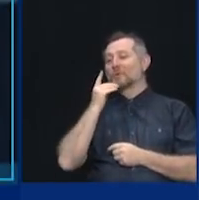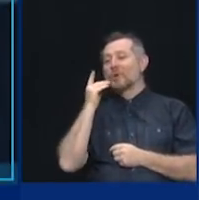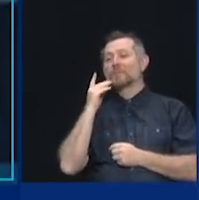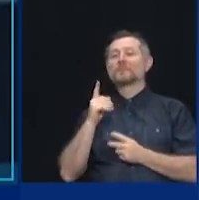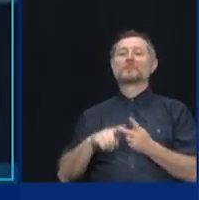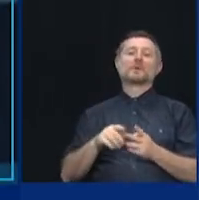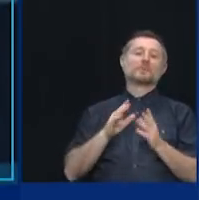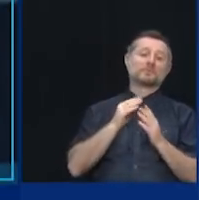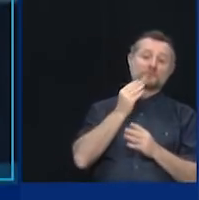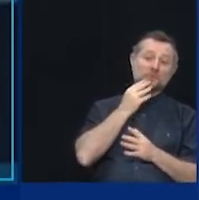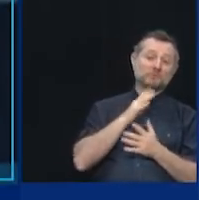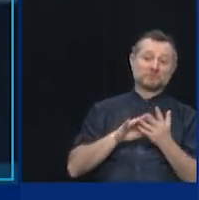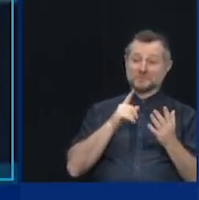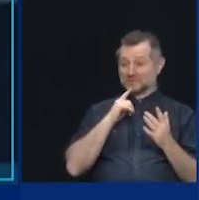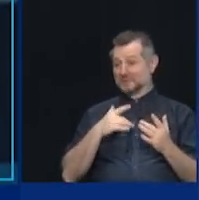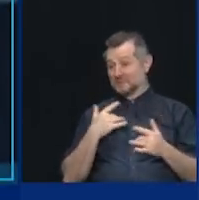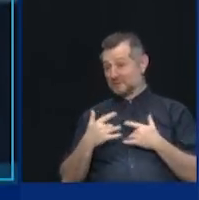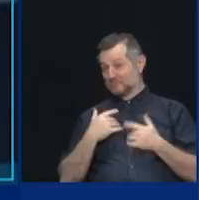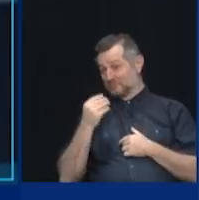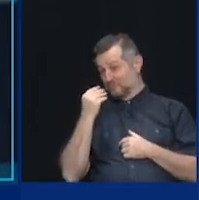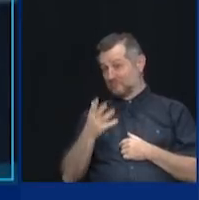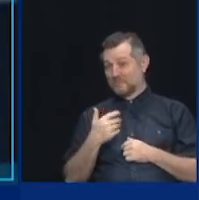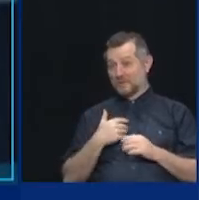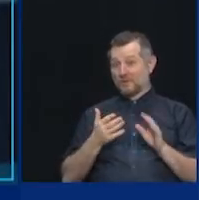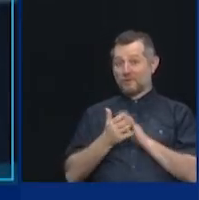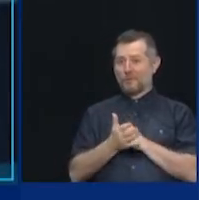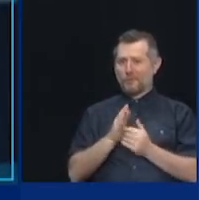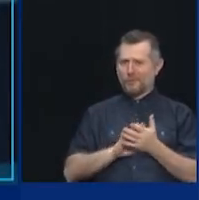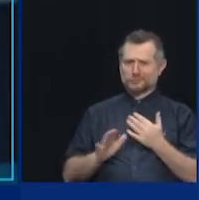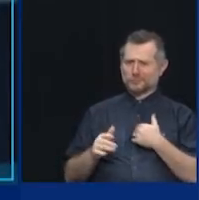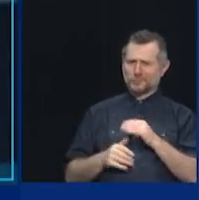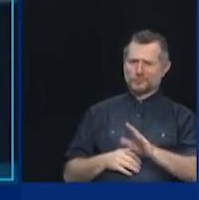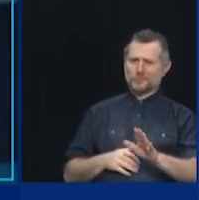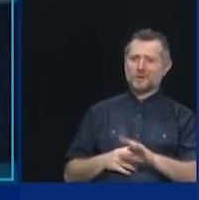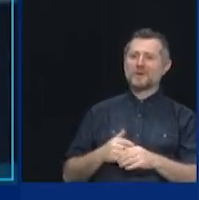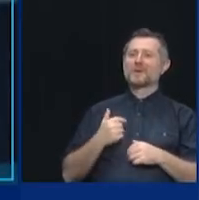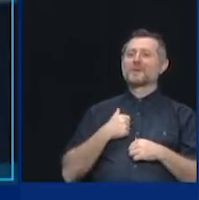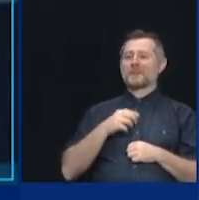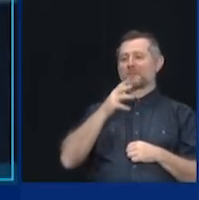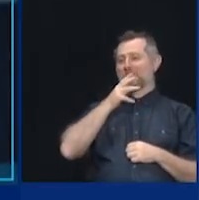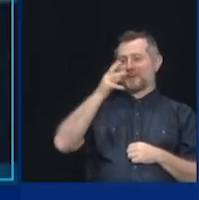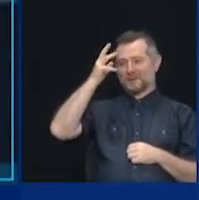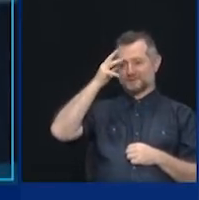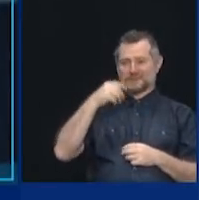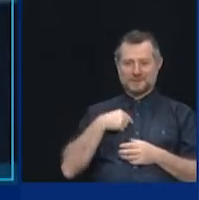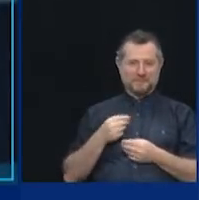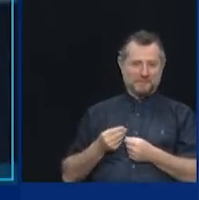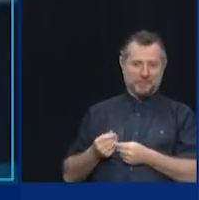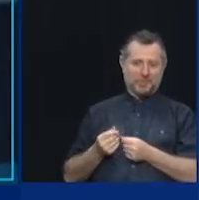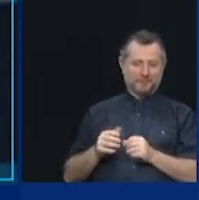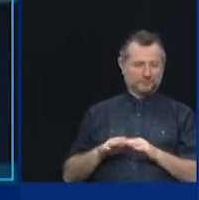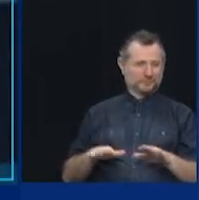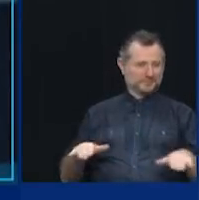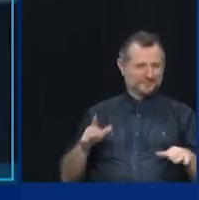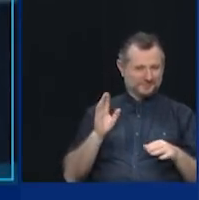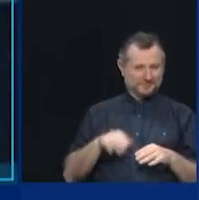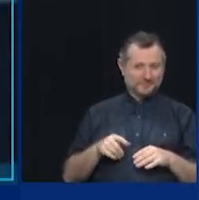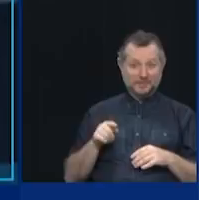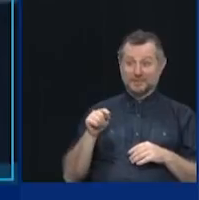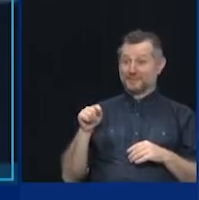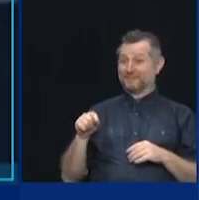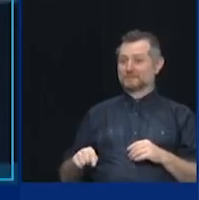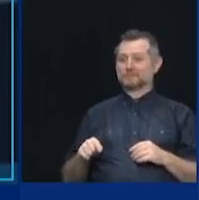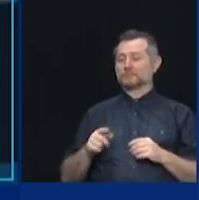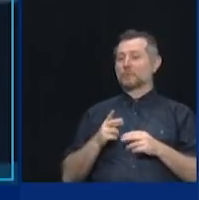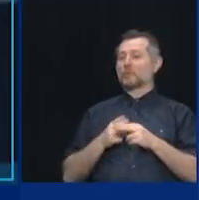as a parent who had to pay the college bills, this is a real home